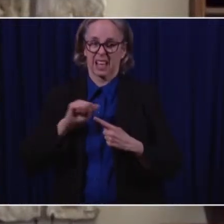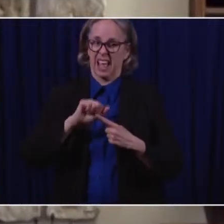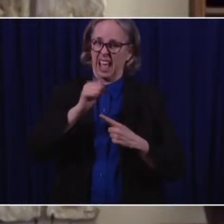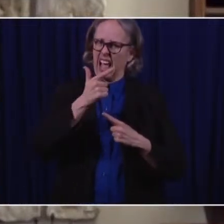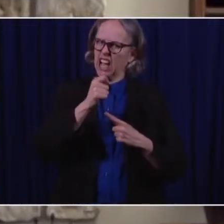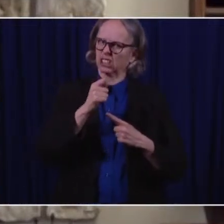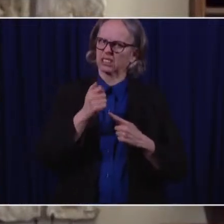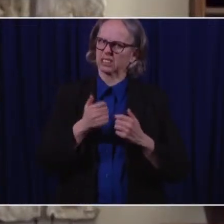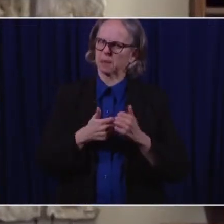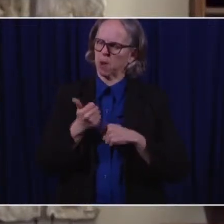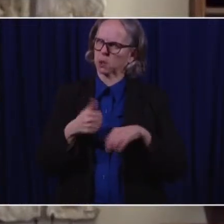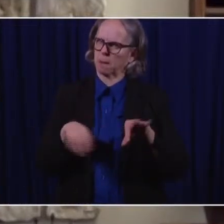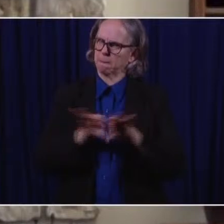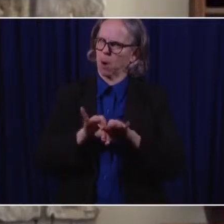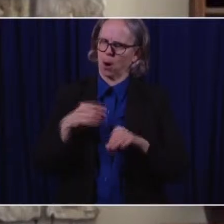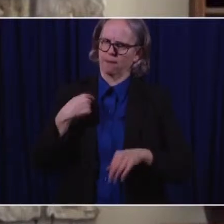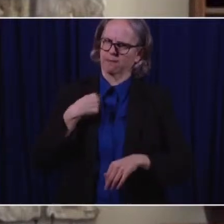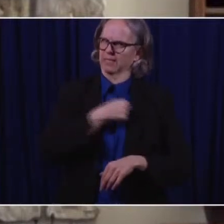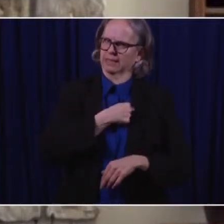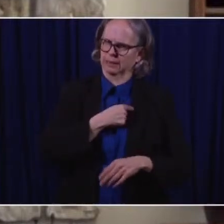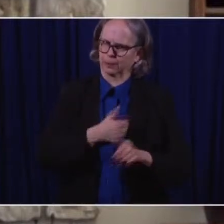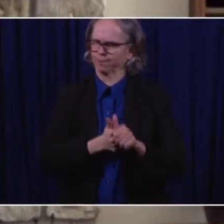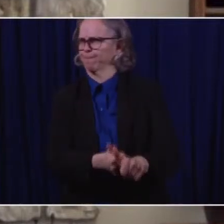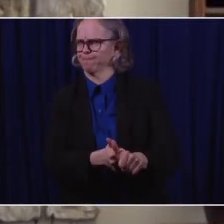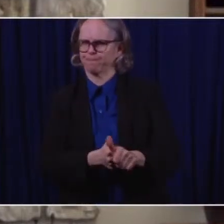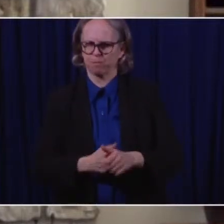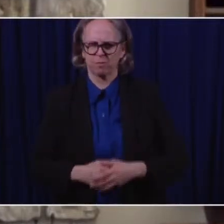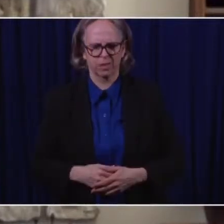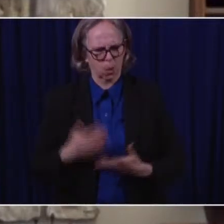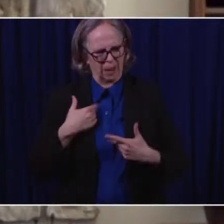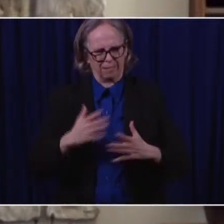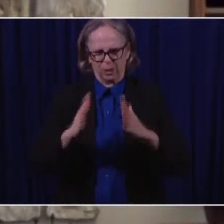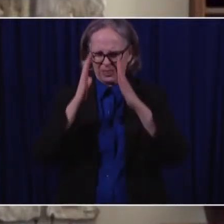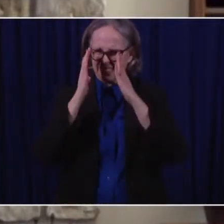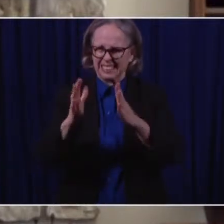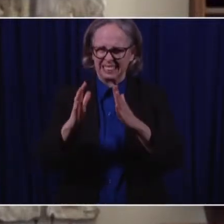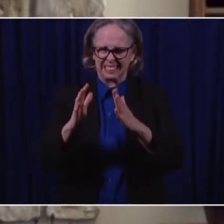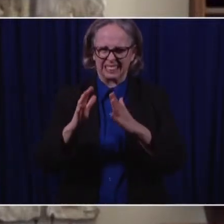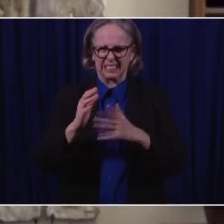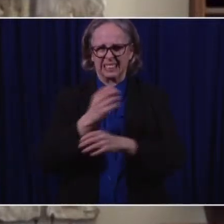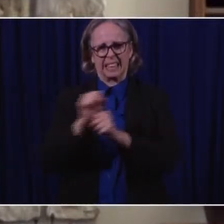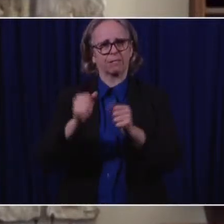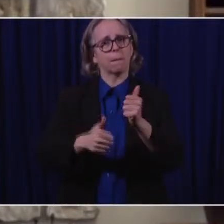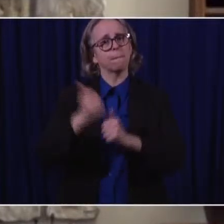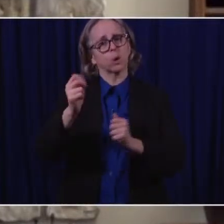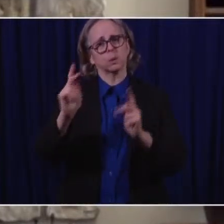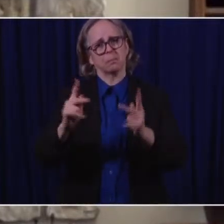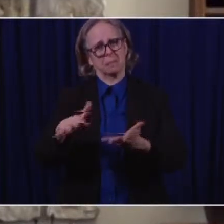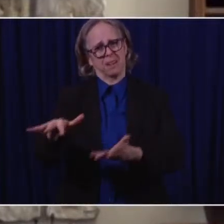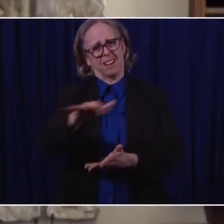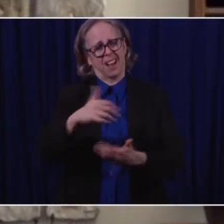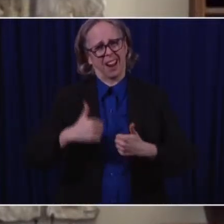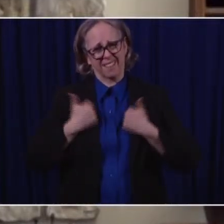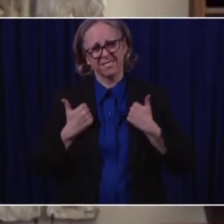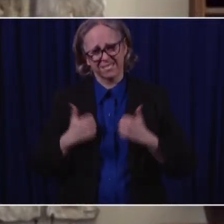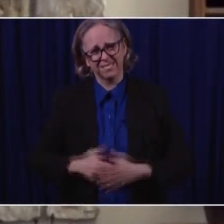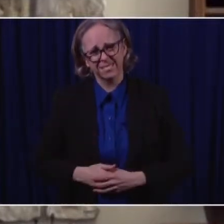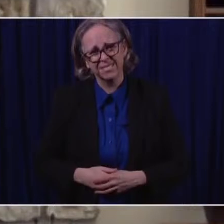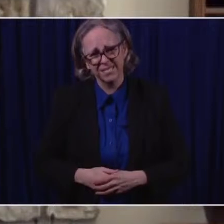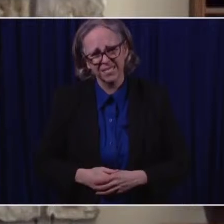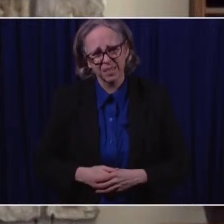focused on what will save the most lives. And, this has been